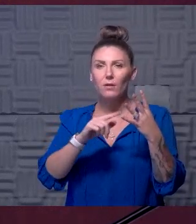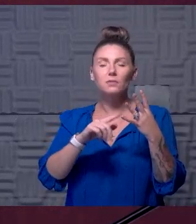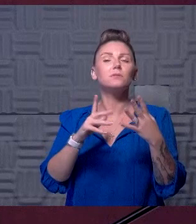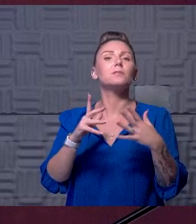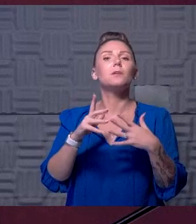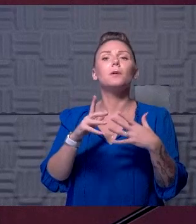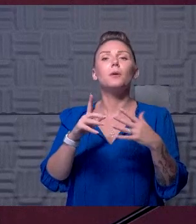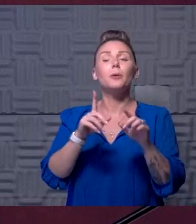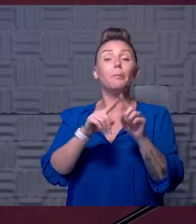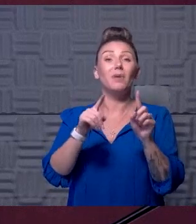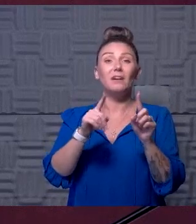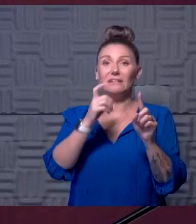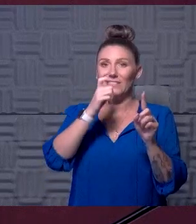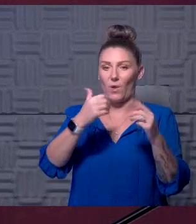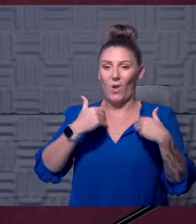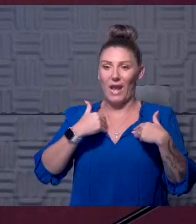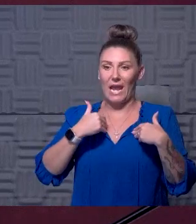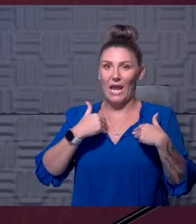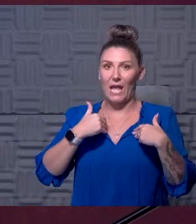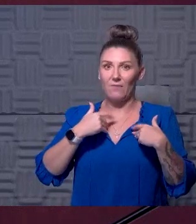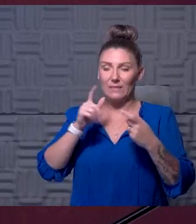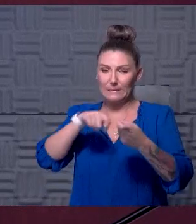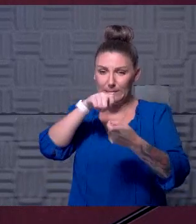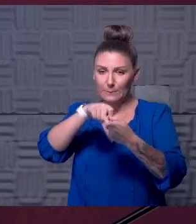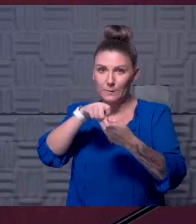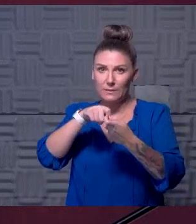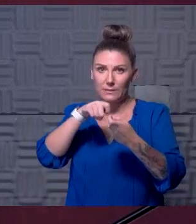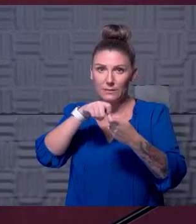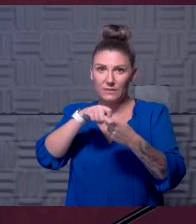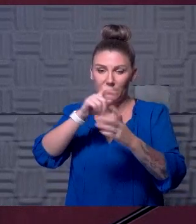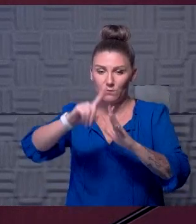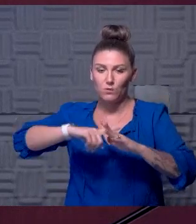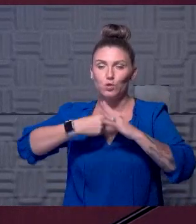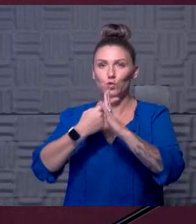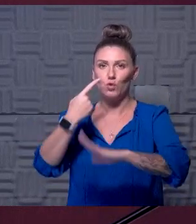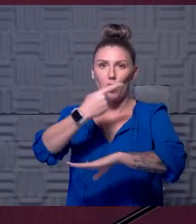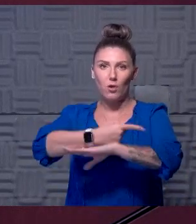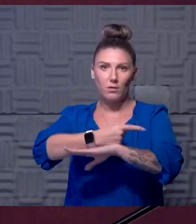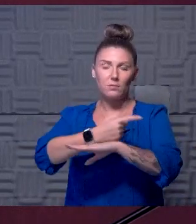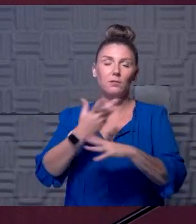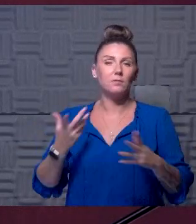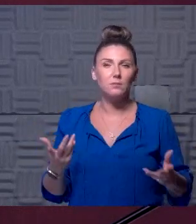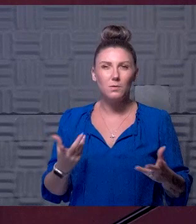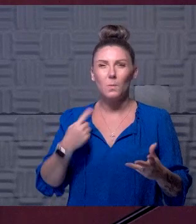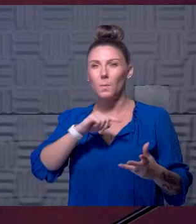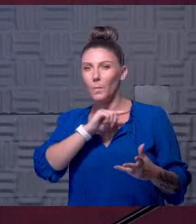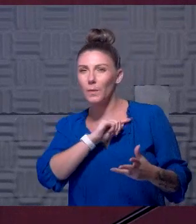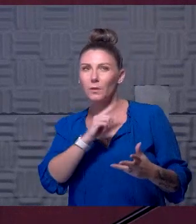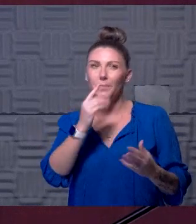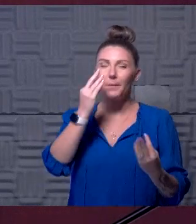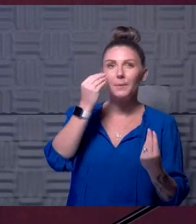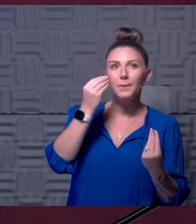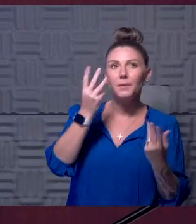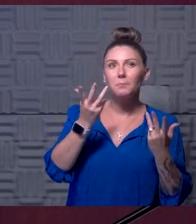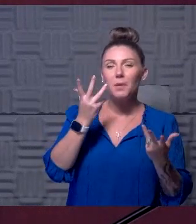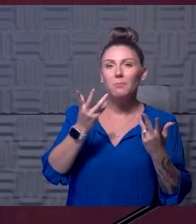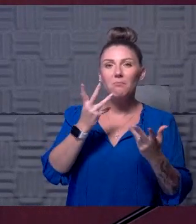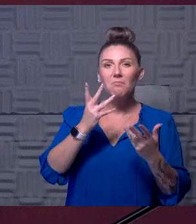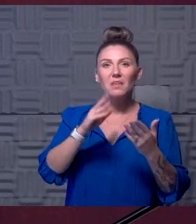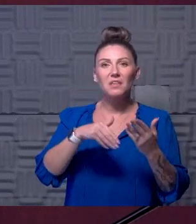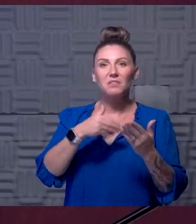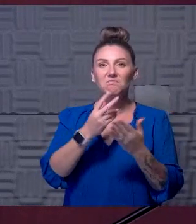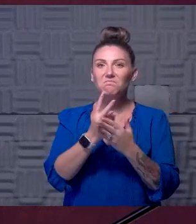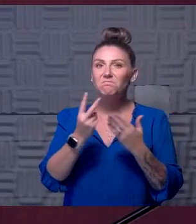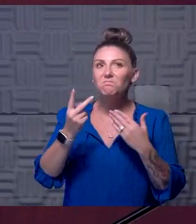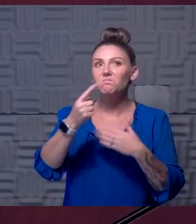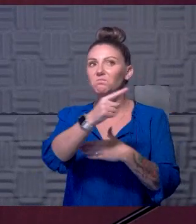we don't have a definite launch date yet from the sponsor. So we anticipate it's going to be in the next week or